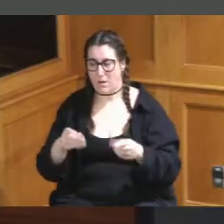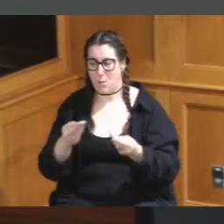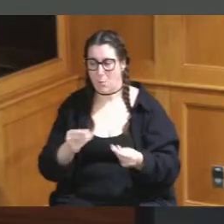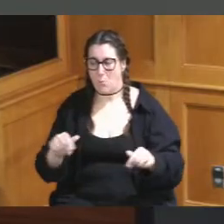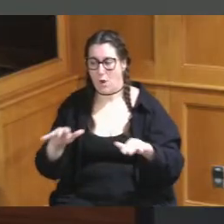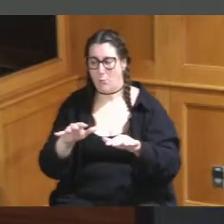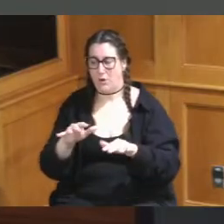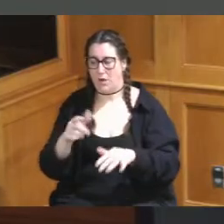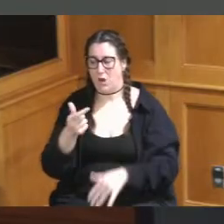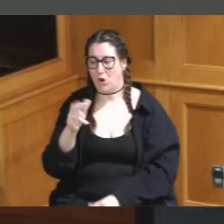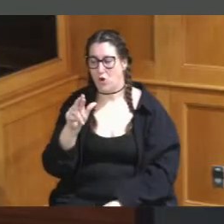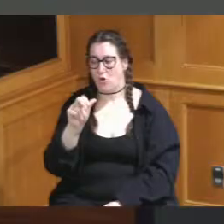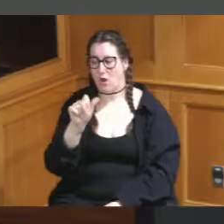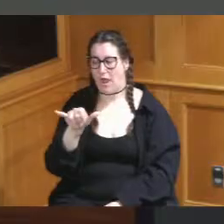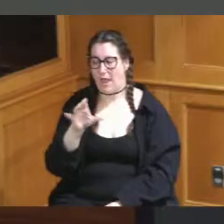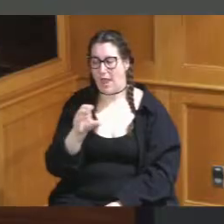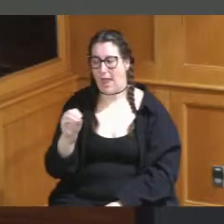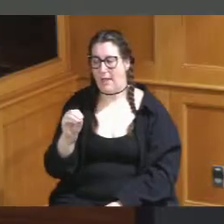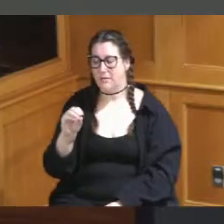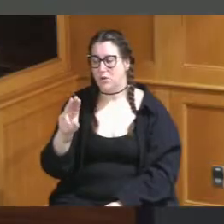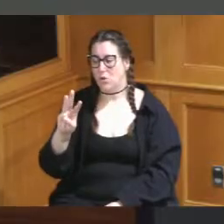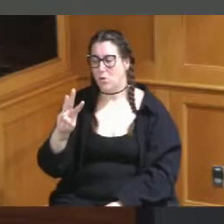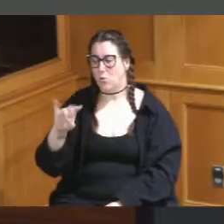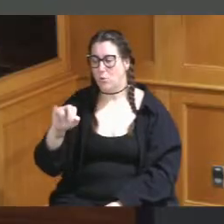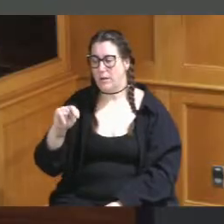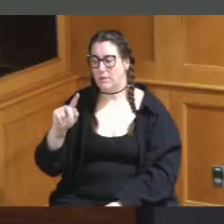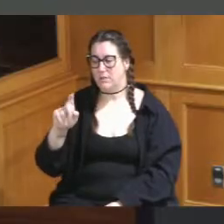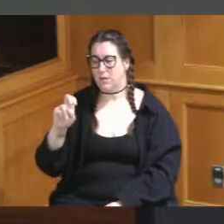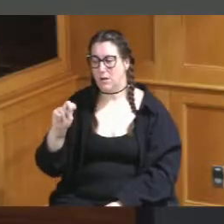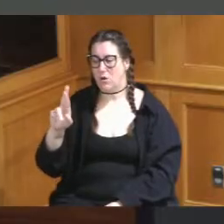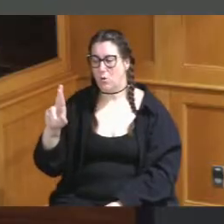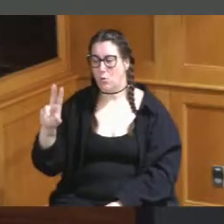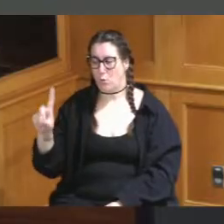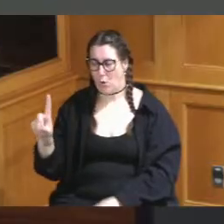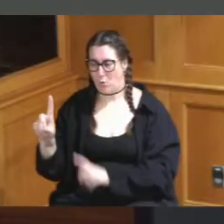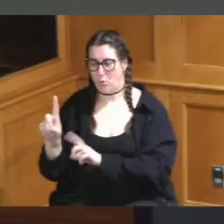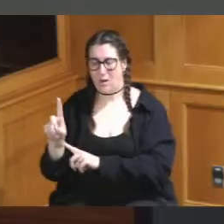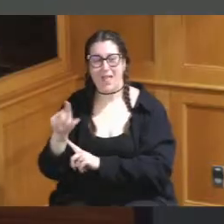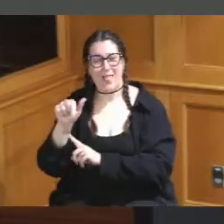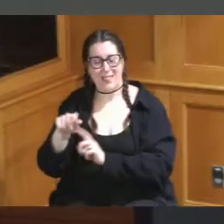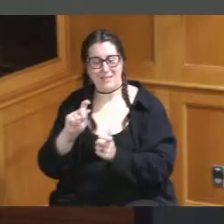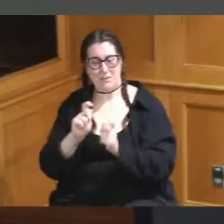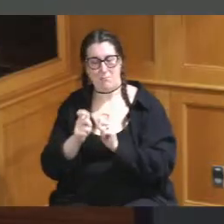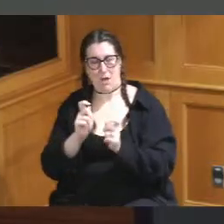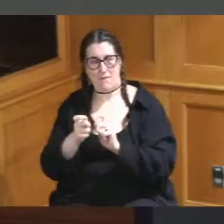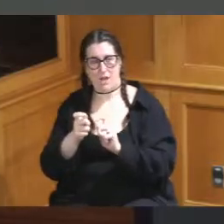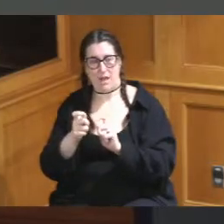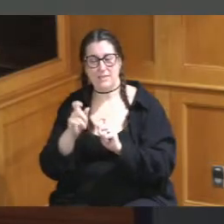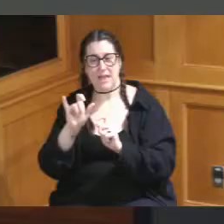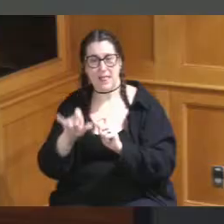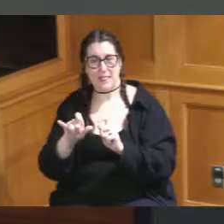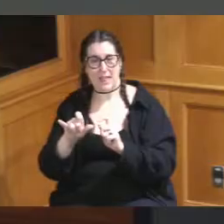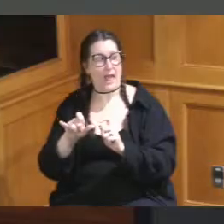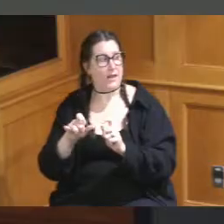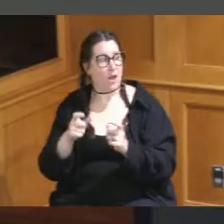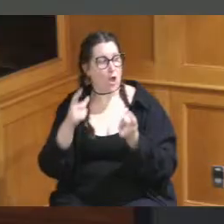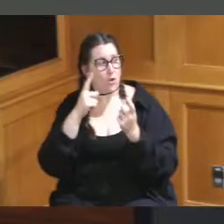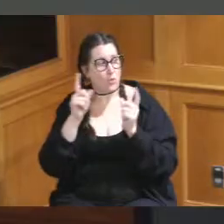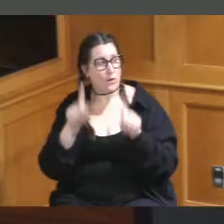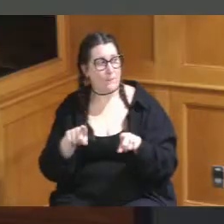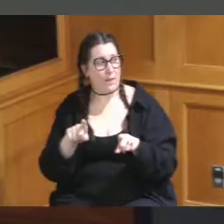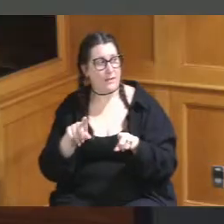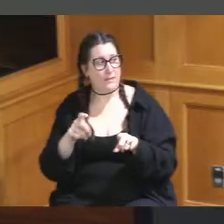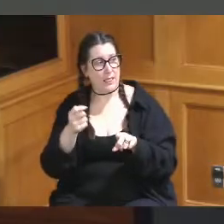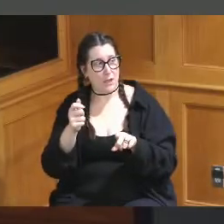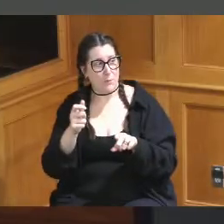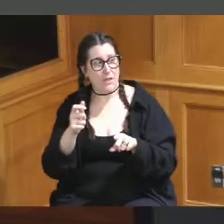that we have for property on Gray and Winton Roads. This is actually modifying the purchase sale agreement slightly to reflect